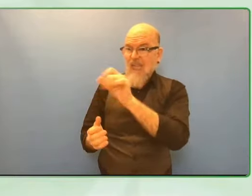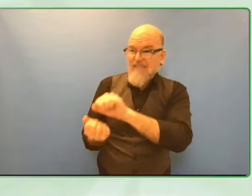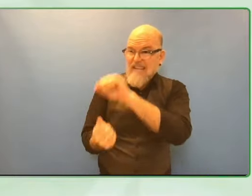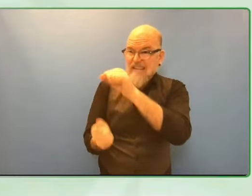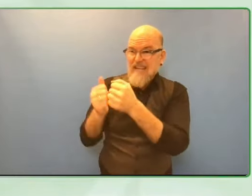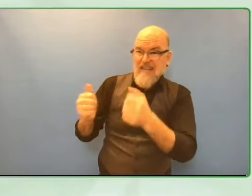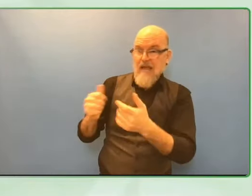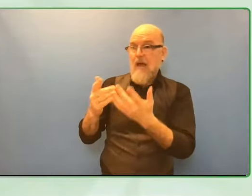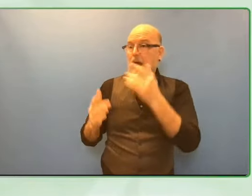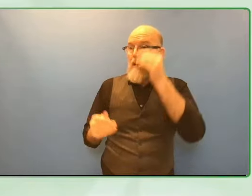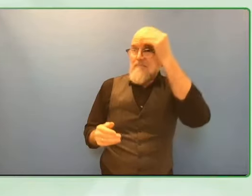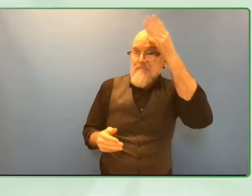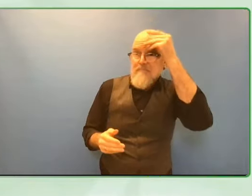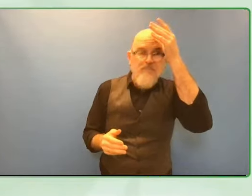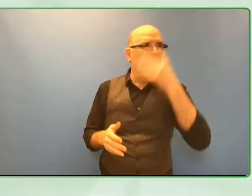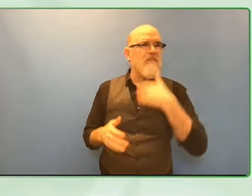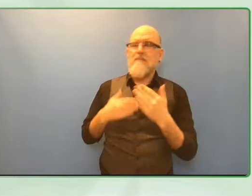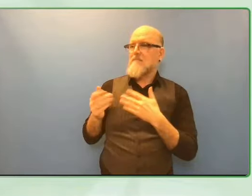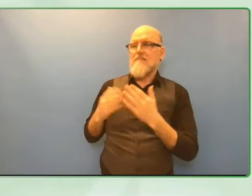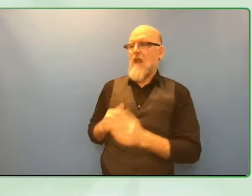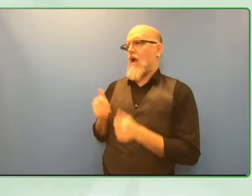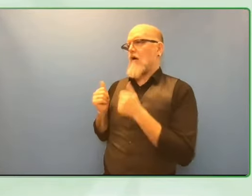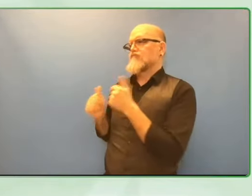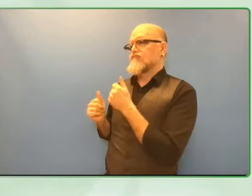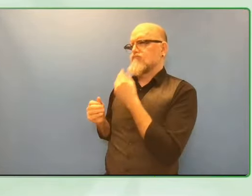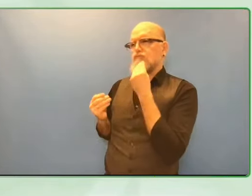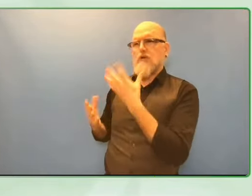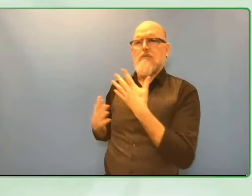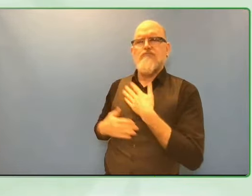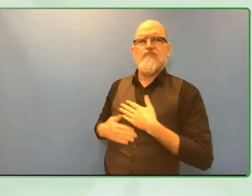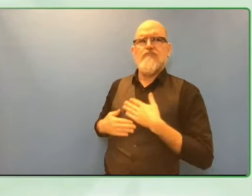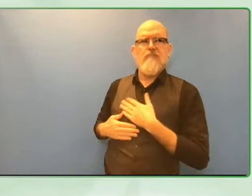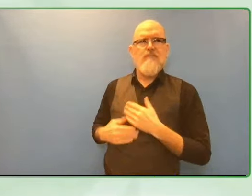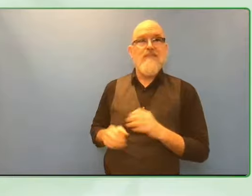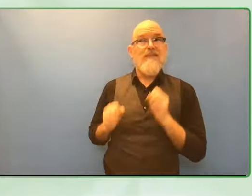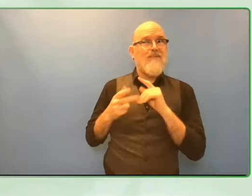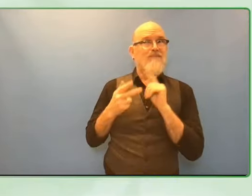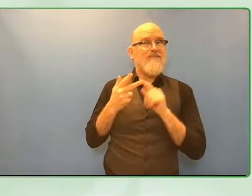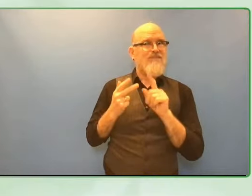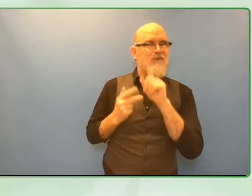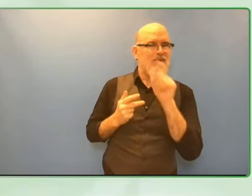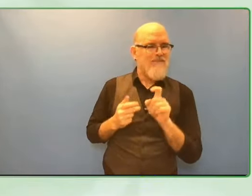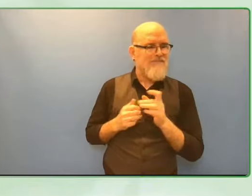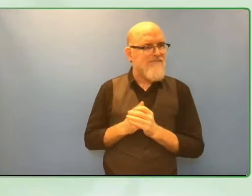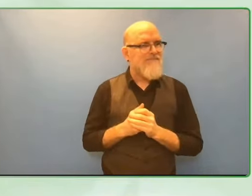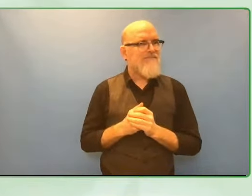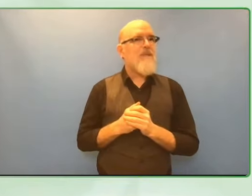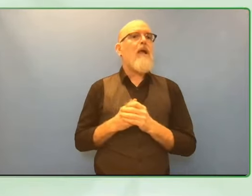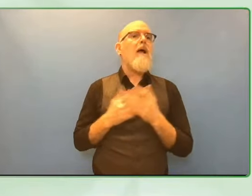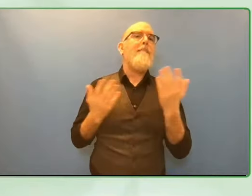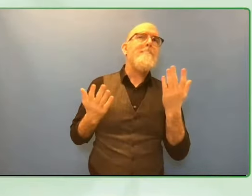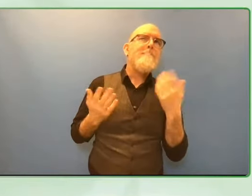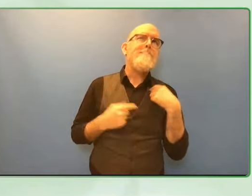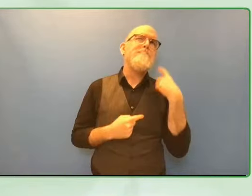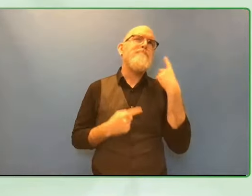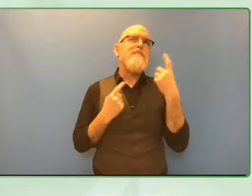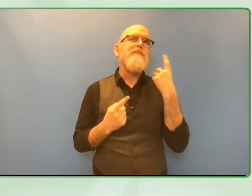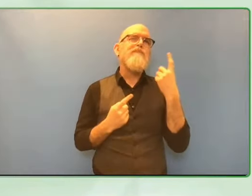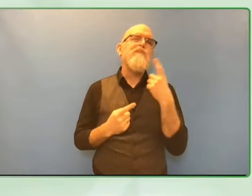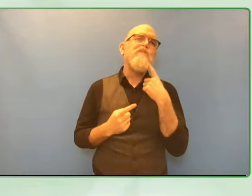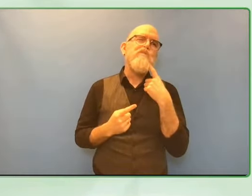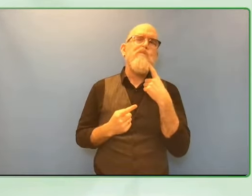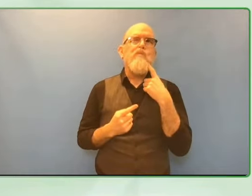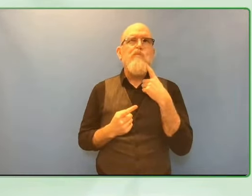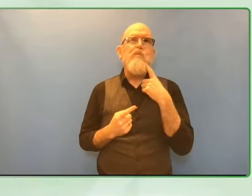then one other question that I was wondering about is just how do you do this? Do